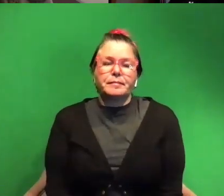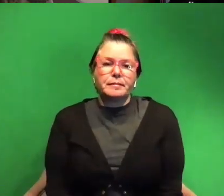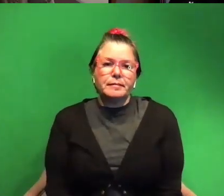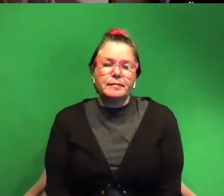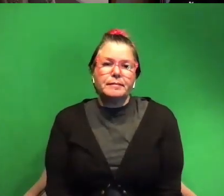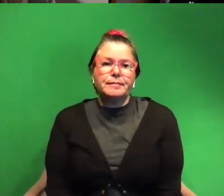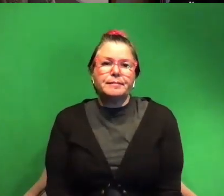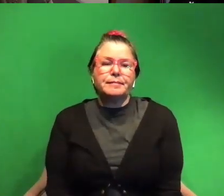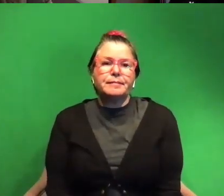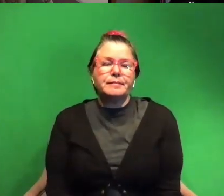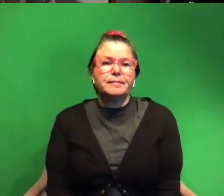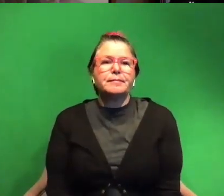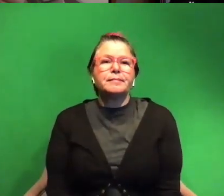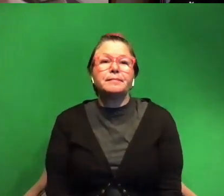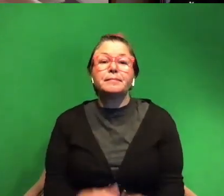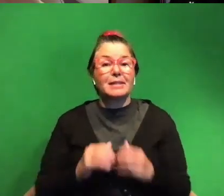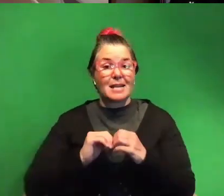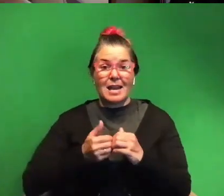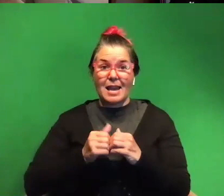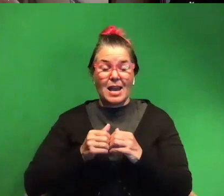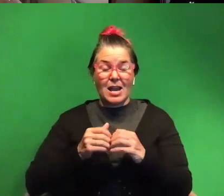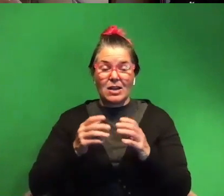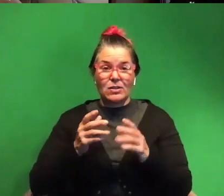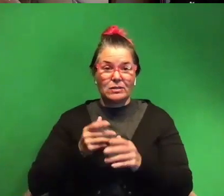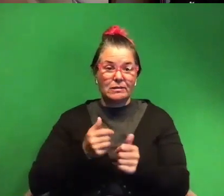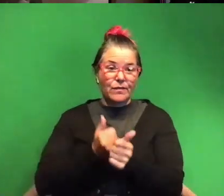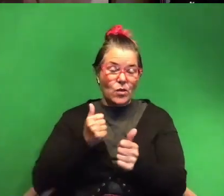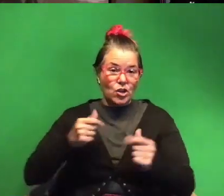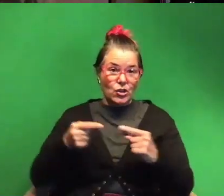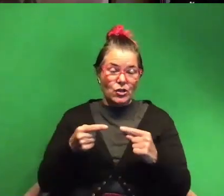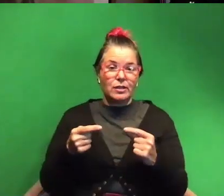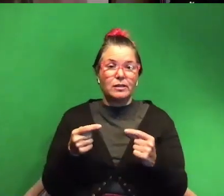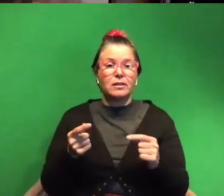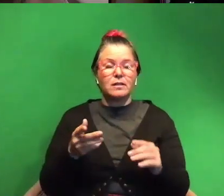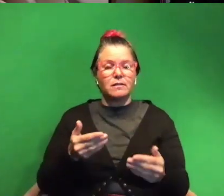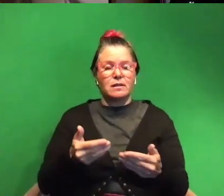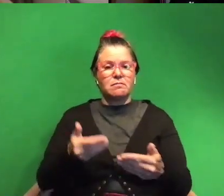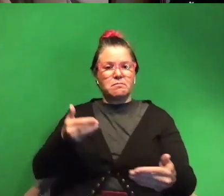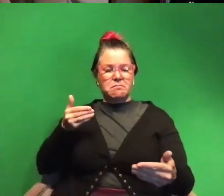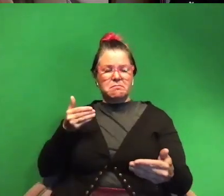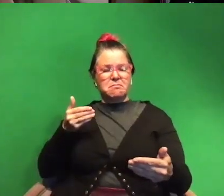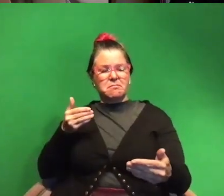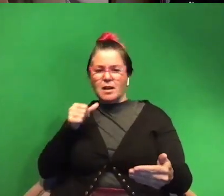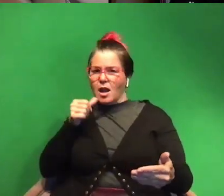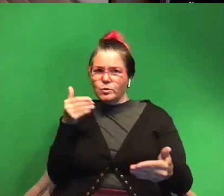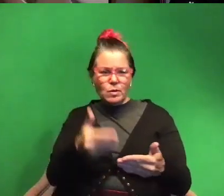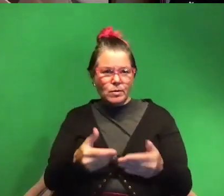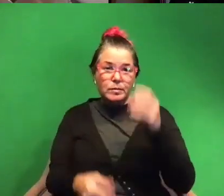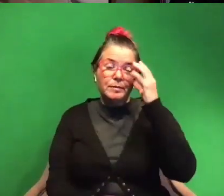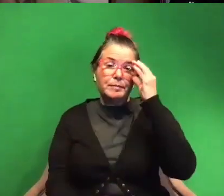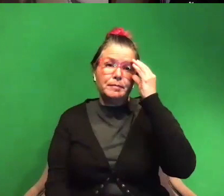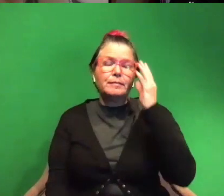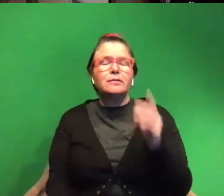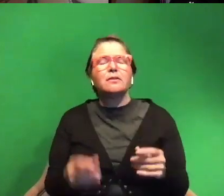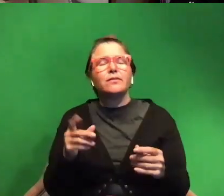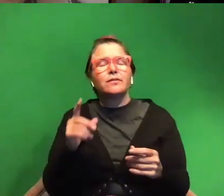So the way that you keep from hurting the corals is by keeping a little bit of distance. And if you know about diving,